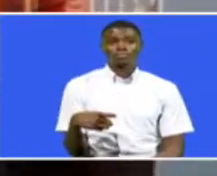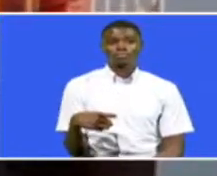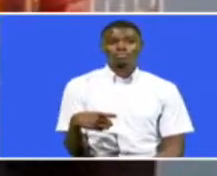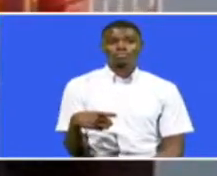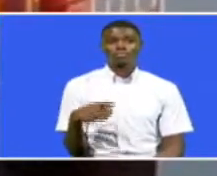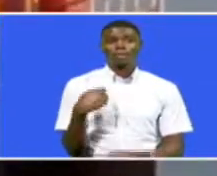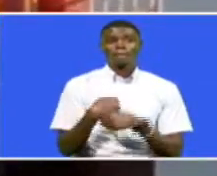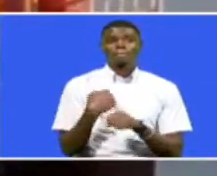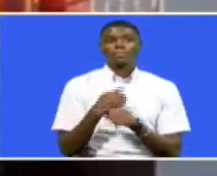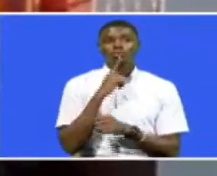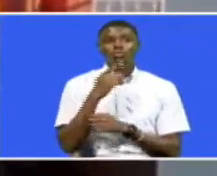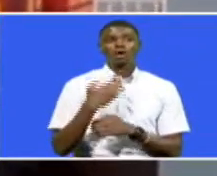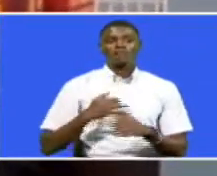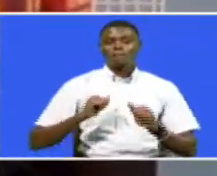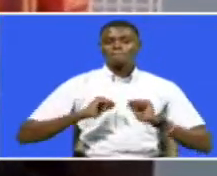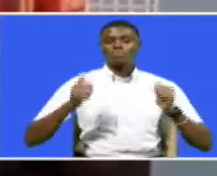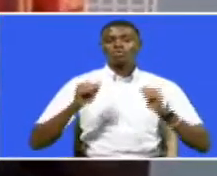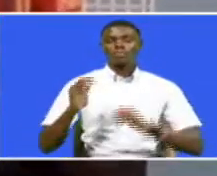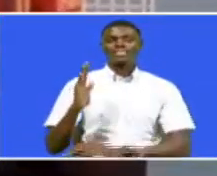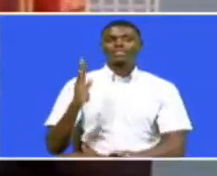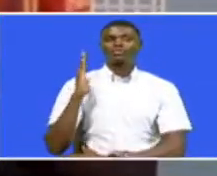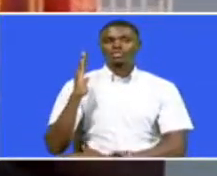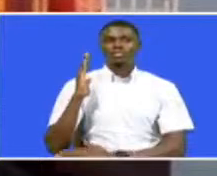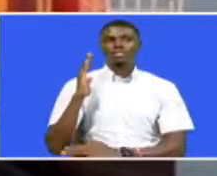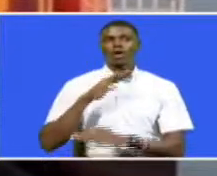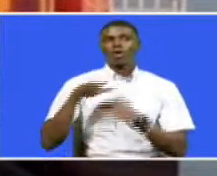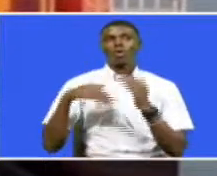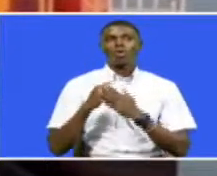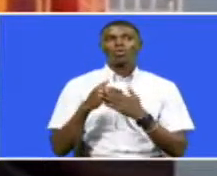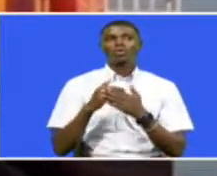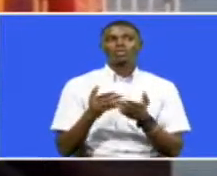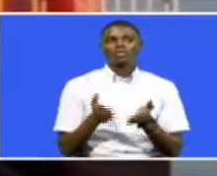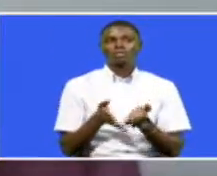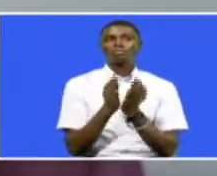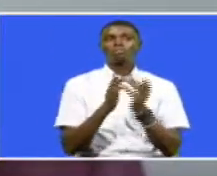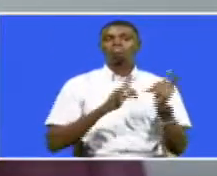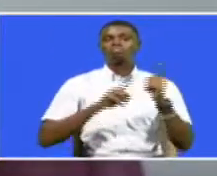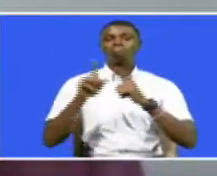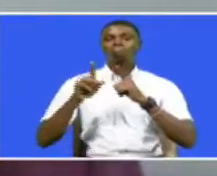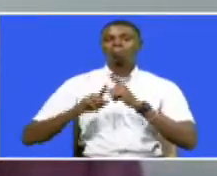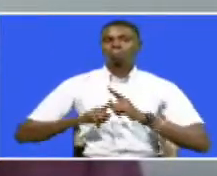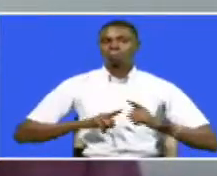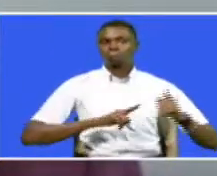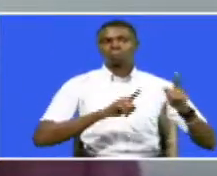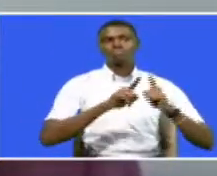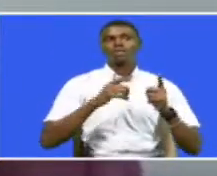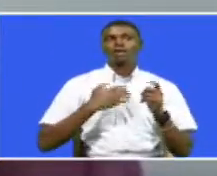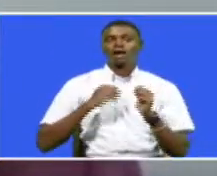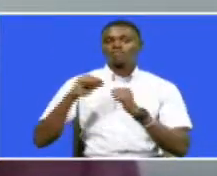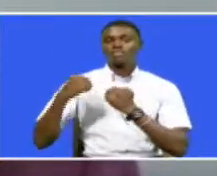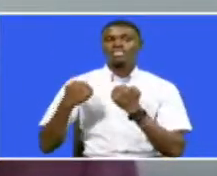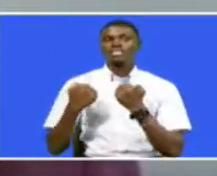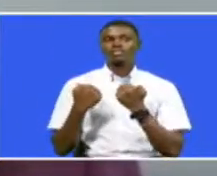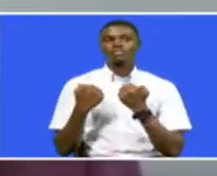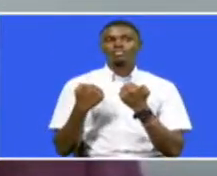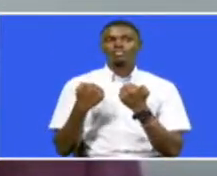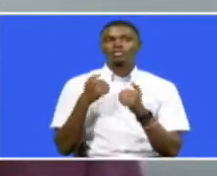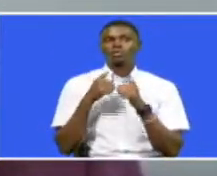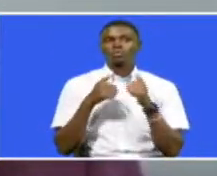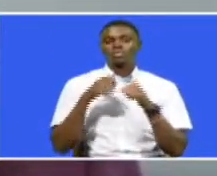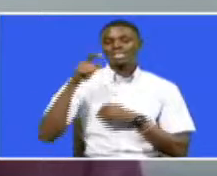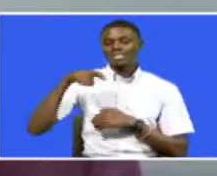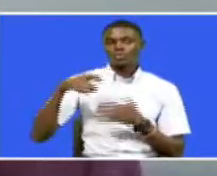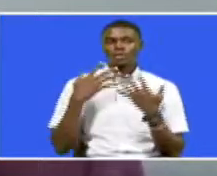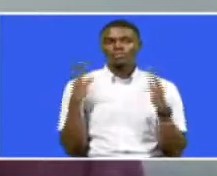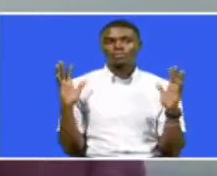they should ensure that there is proper security, all the vessels traveling along the lake, they have the safety measures that are